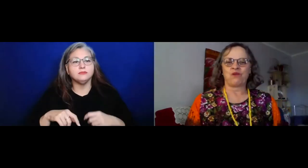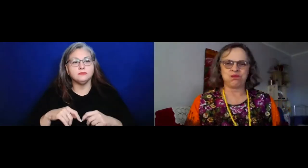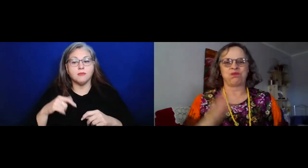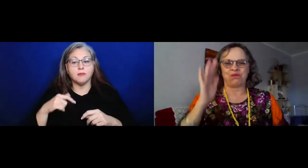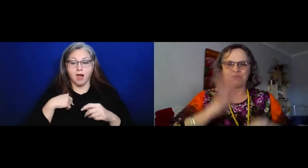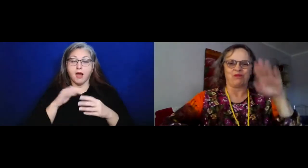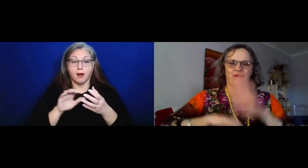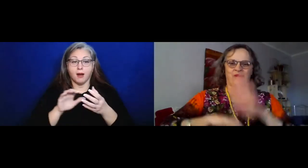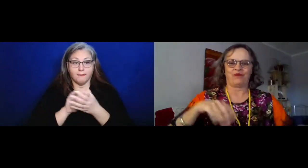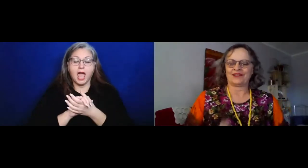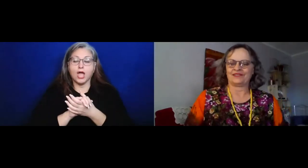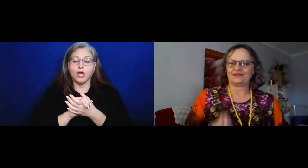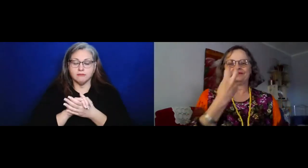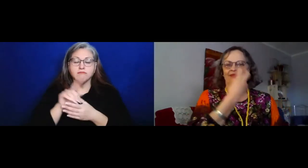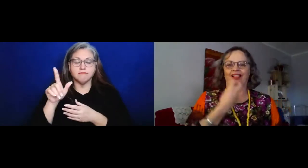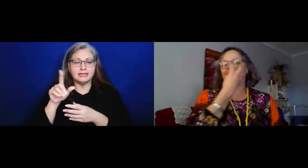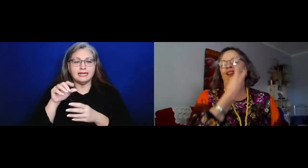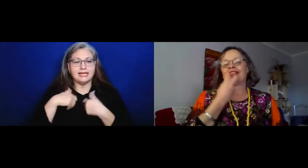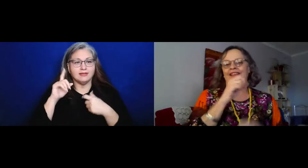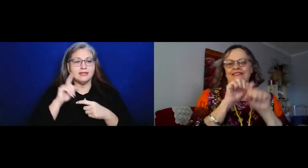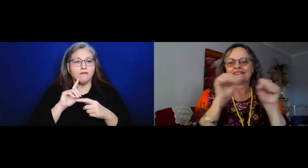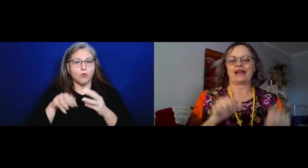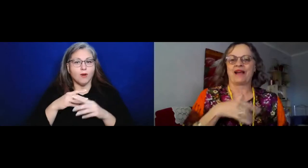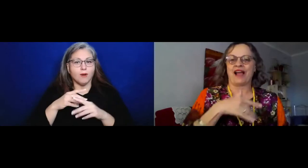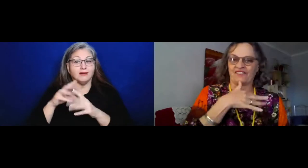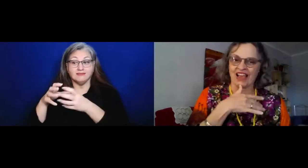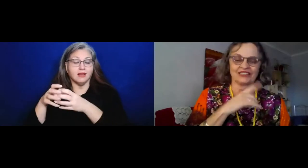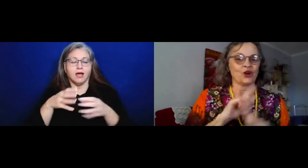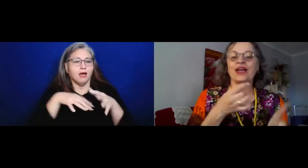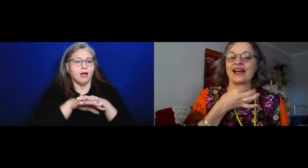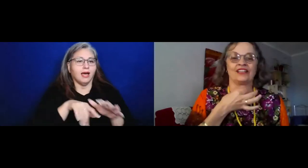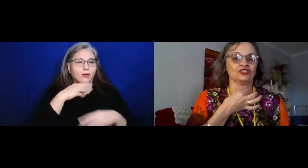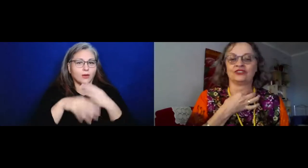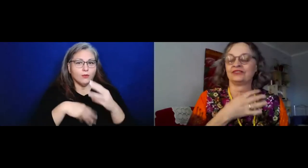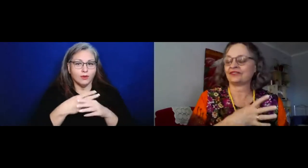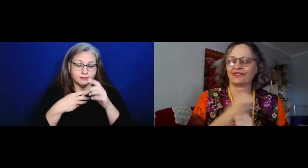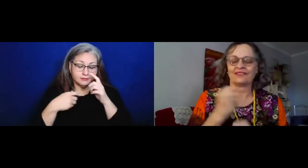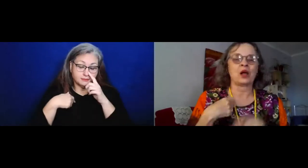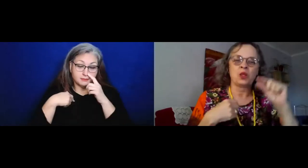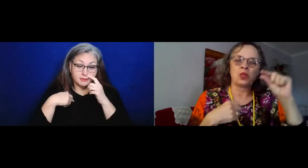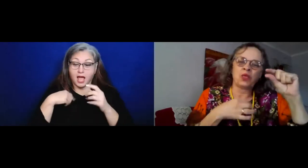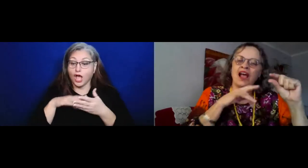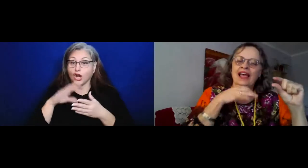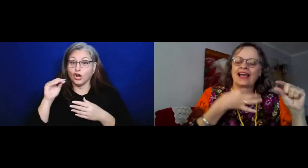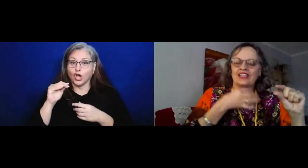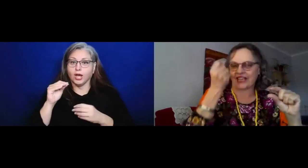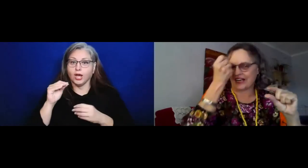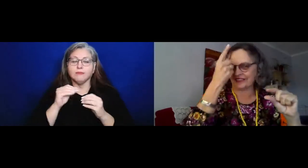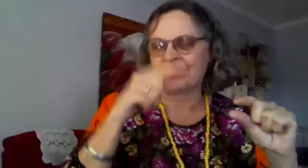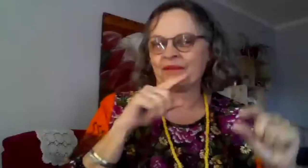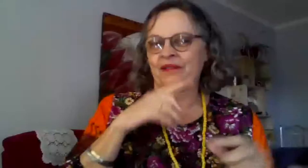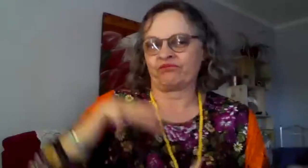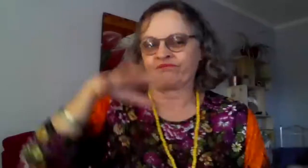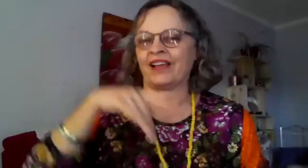am married in the deaf world and living in the hearing world, where I had to learn an oral system